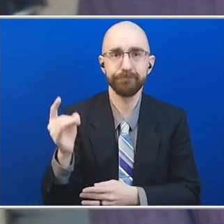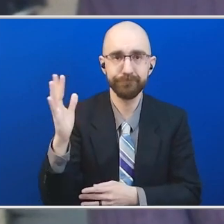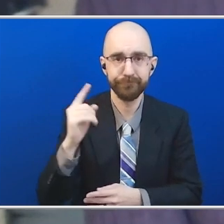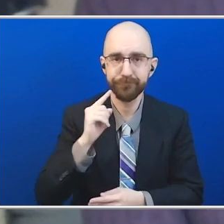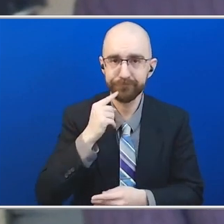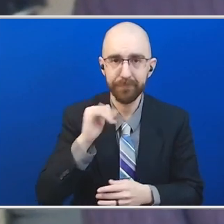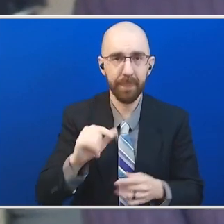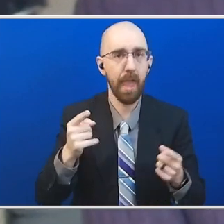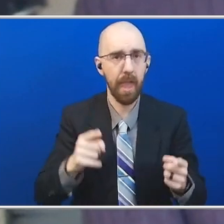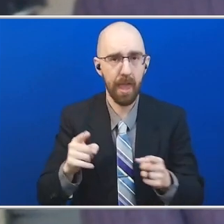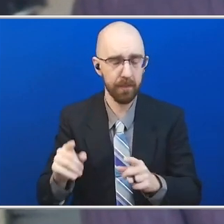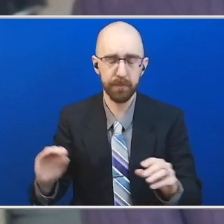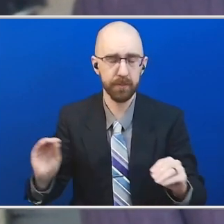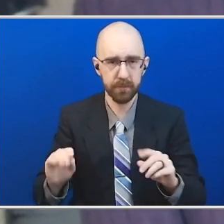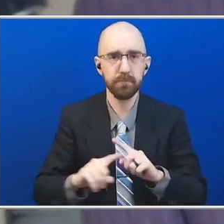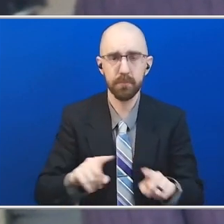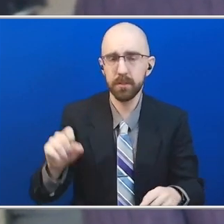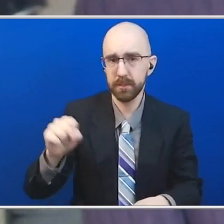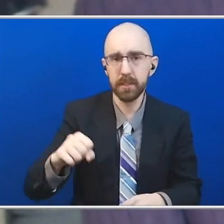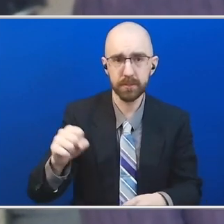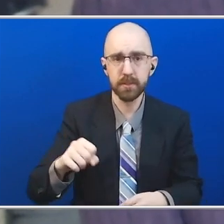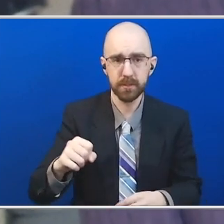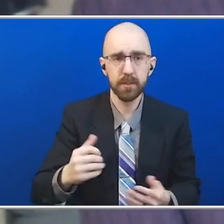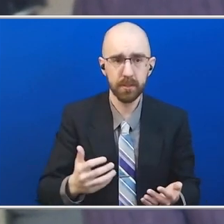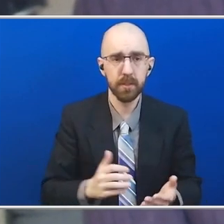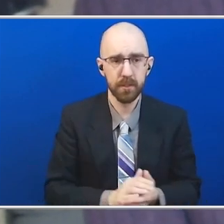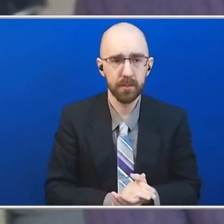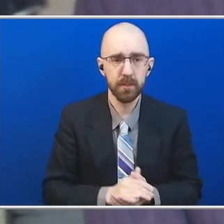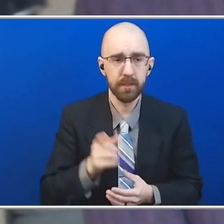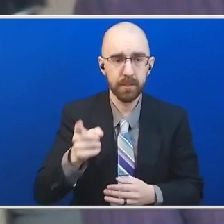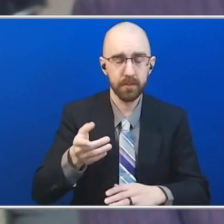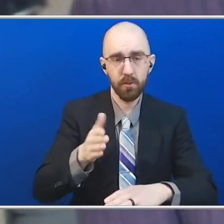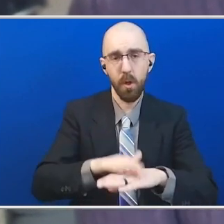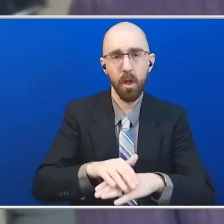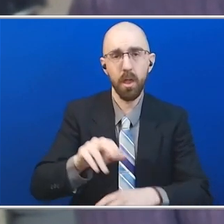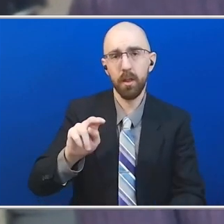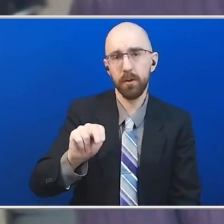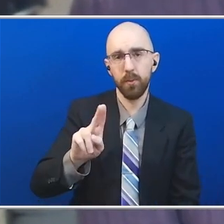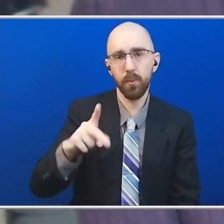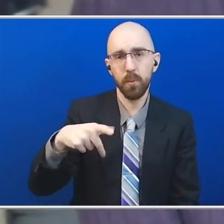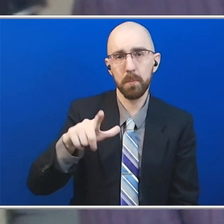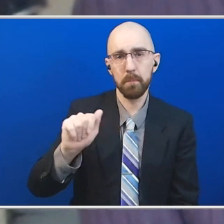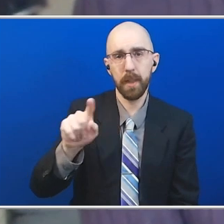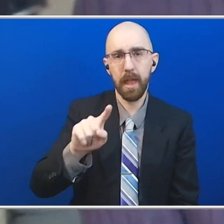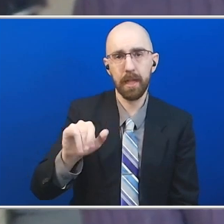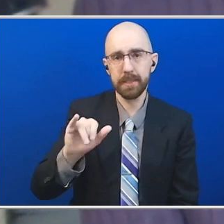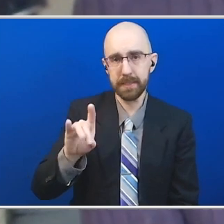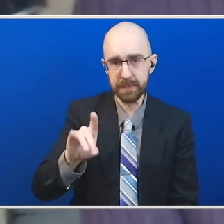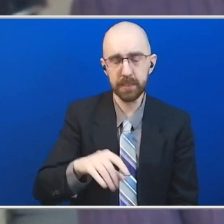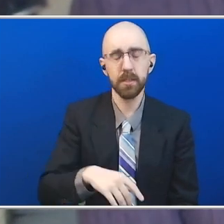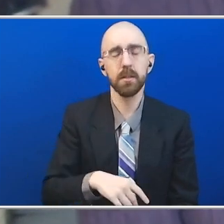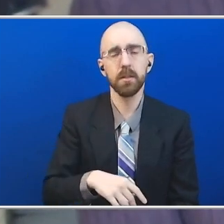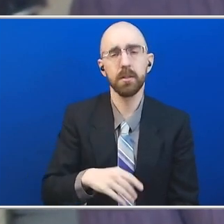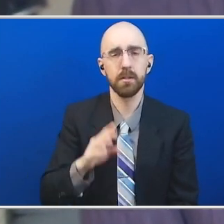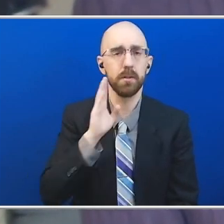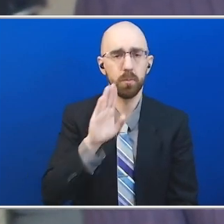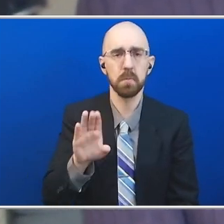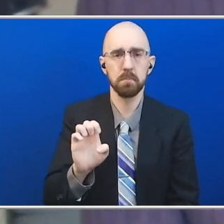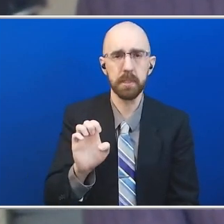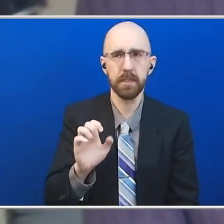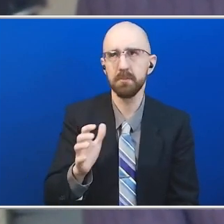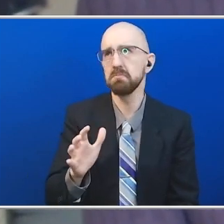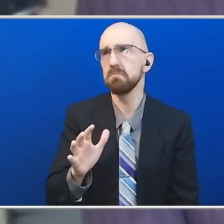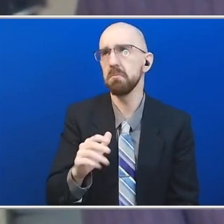But yes, so now that he's on Nuplazid, it'll be, it was 3